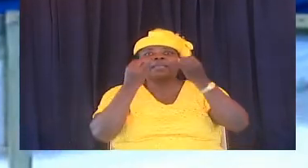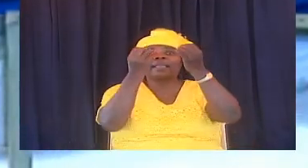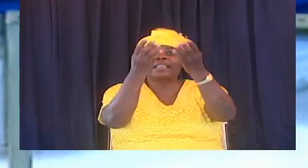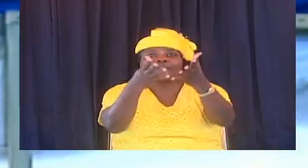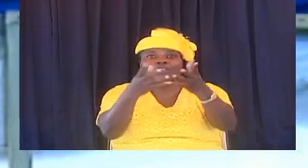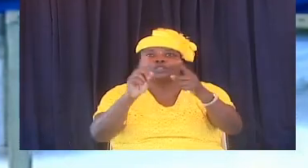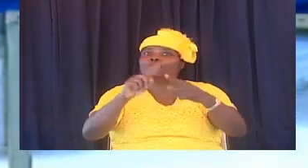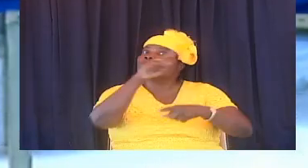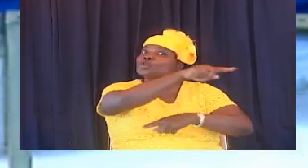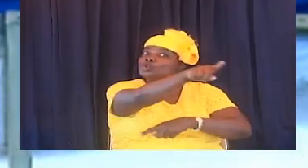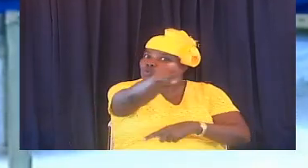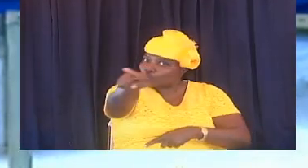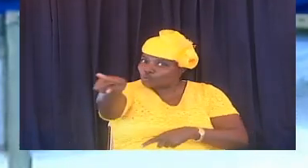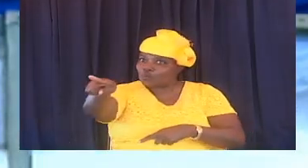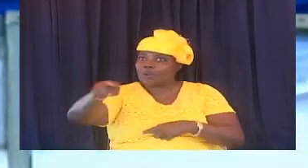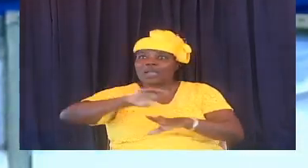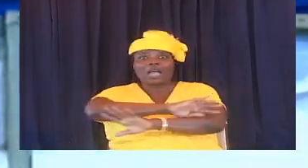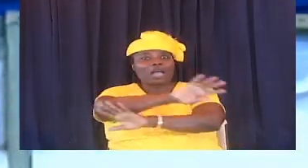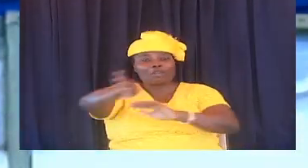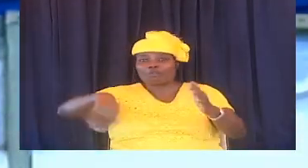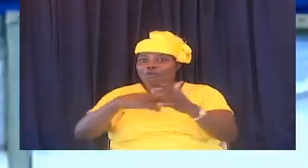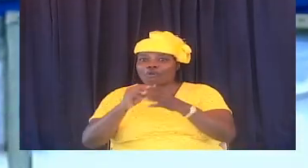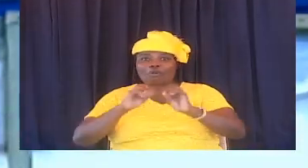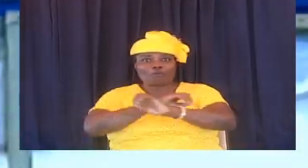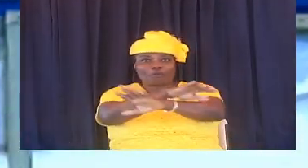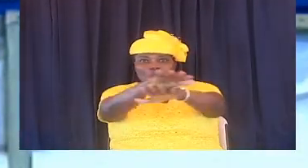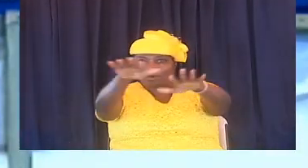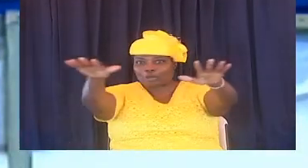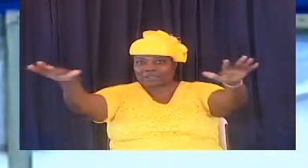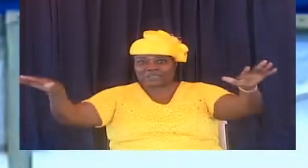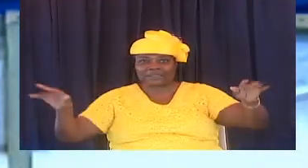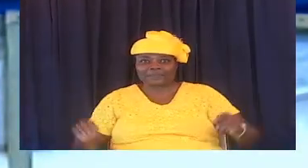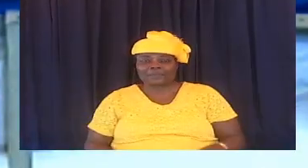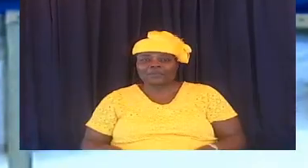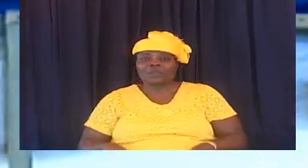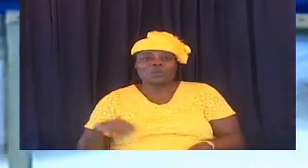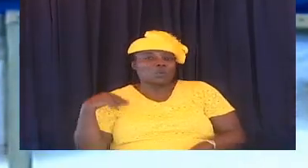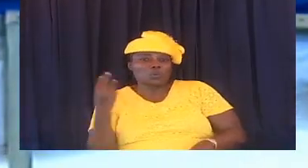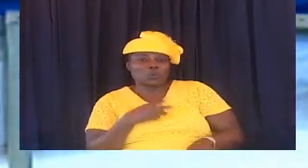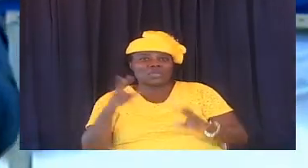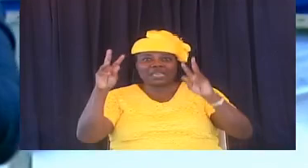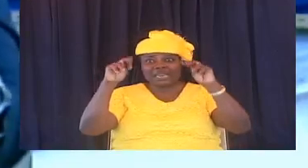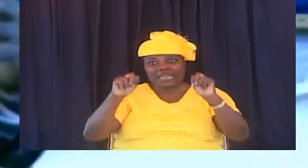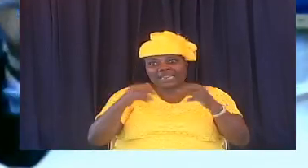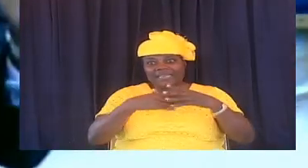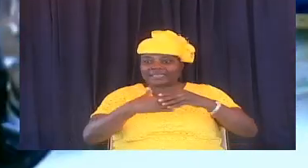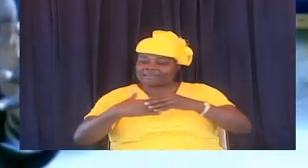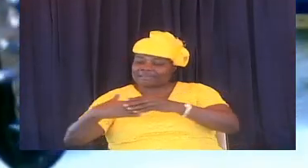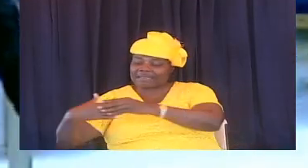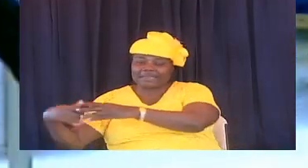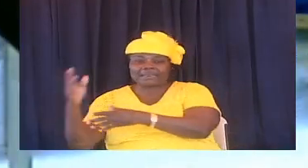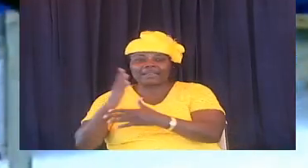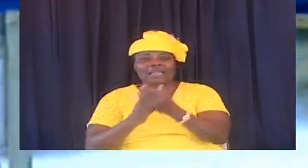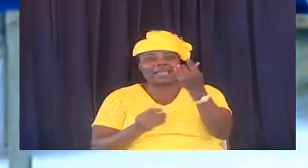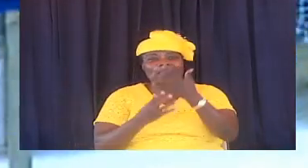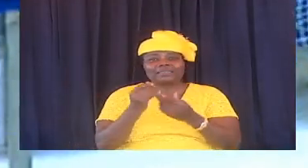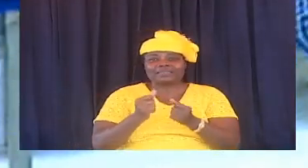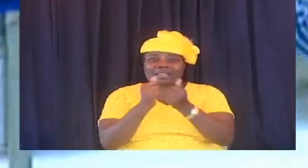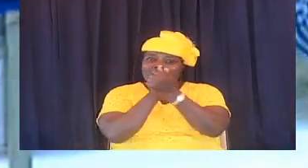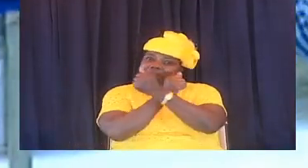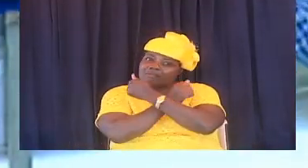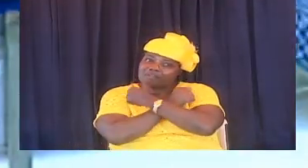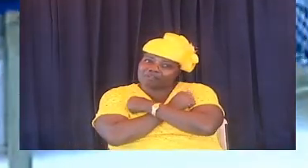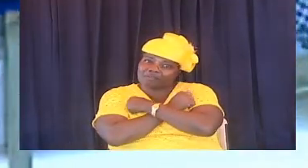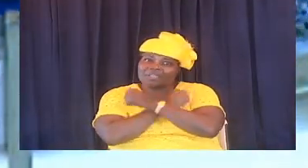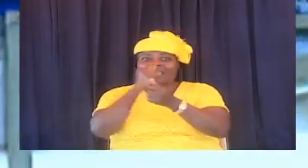walking in this earth, and we are so much in need of his guiding hands. We're so much in need of his love. We're so much needing